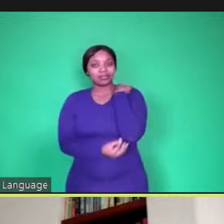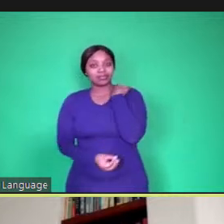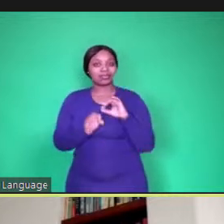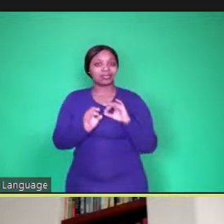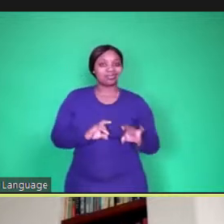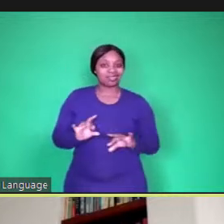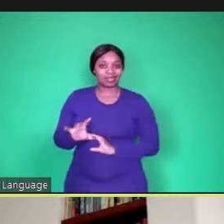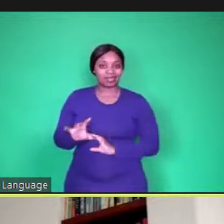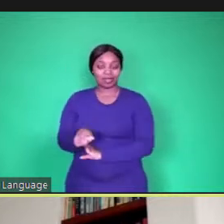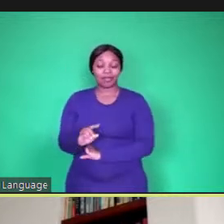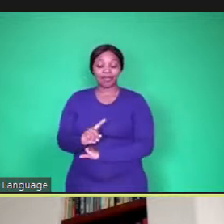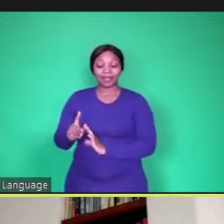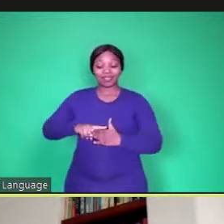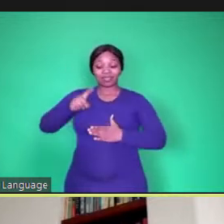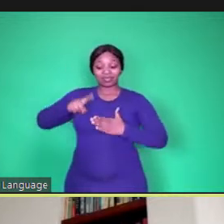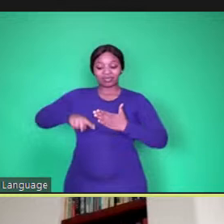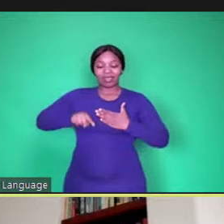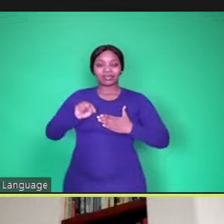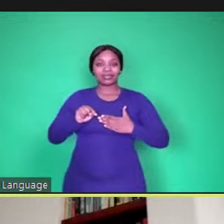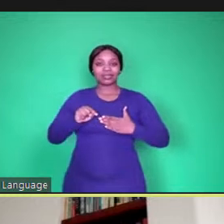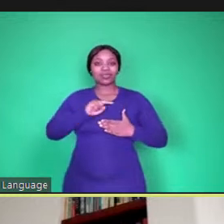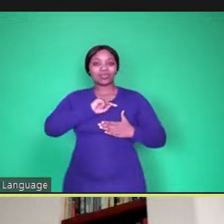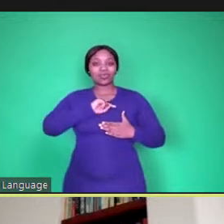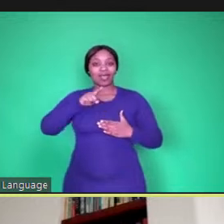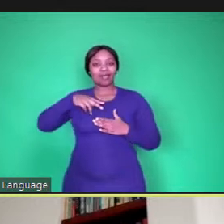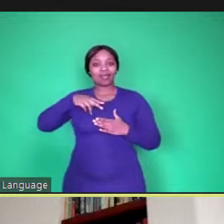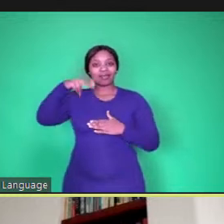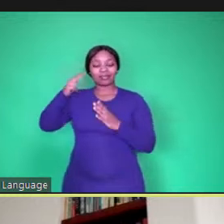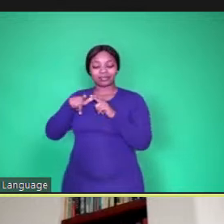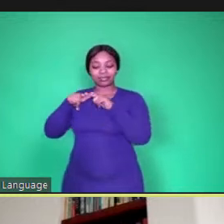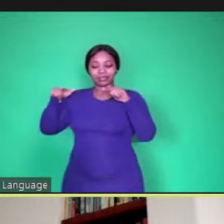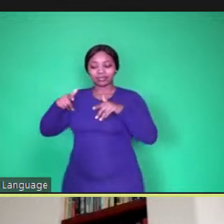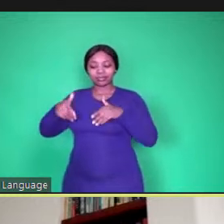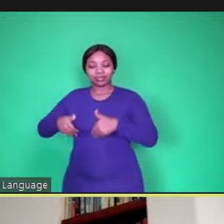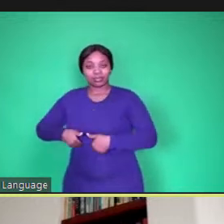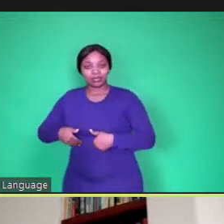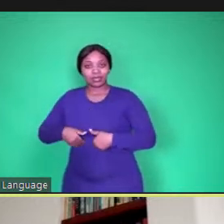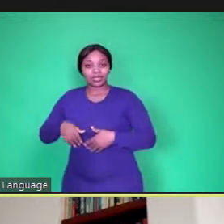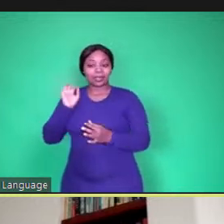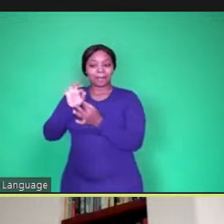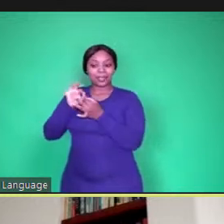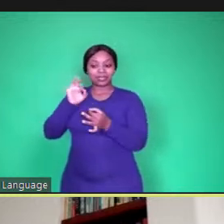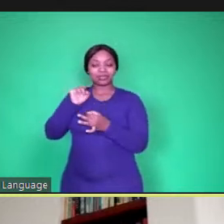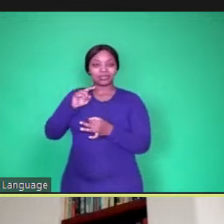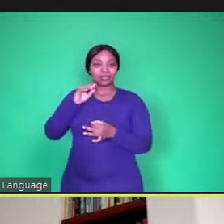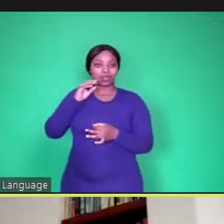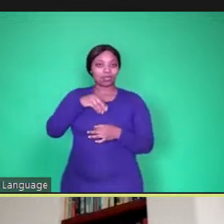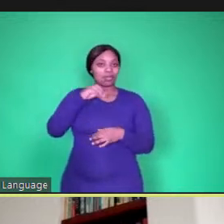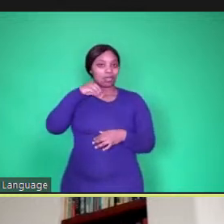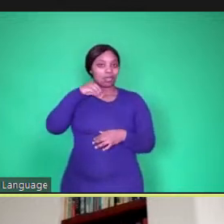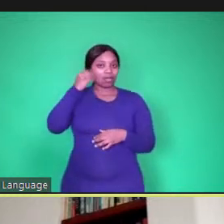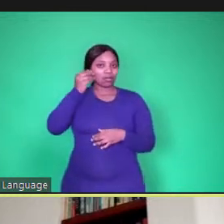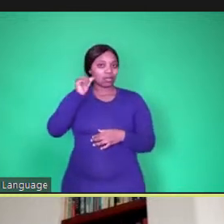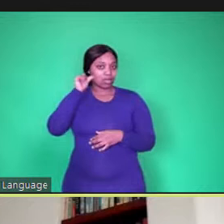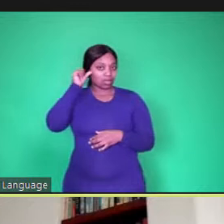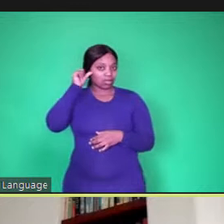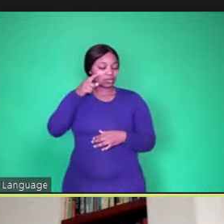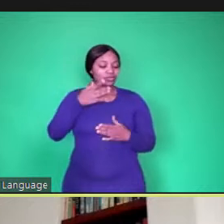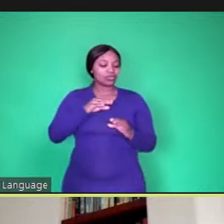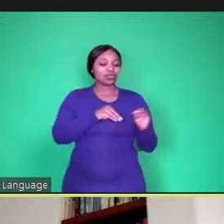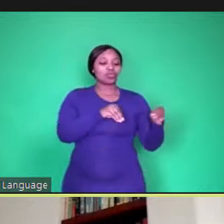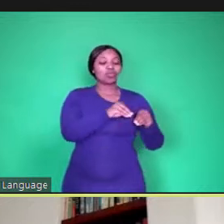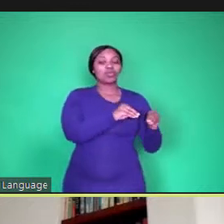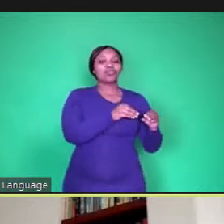being driven by higher levels of hunger, particularly amongst adults who moved only in May. So these are only